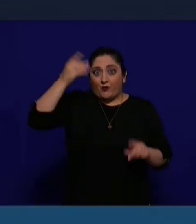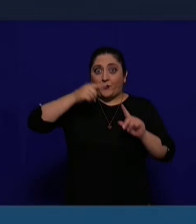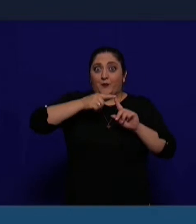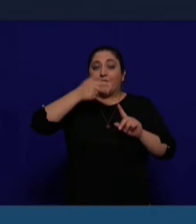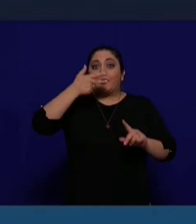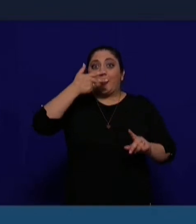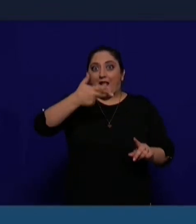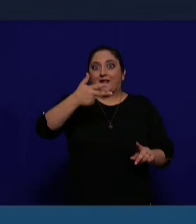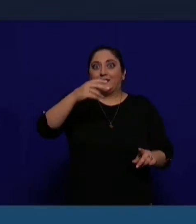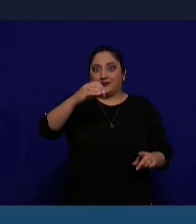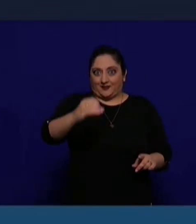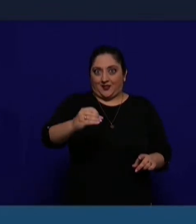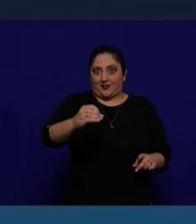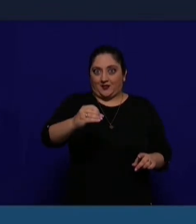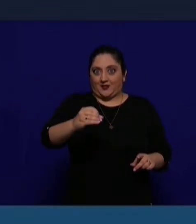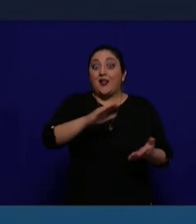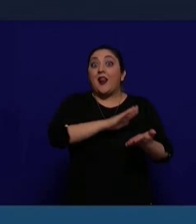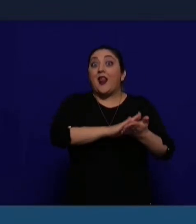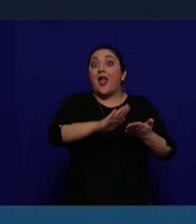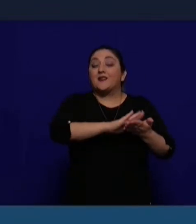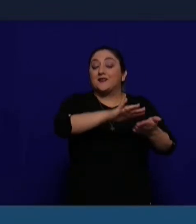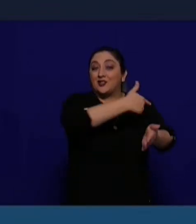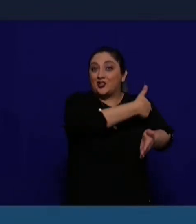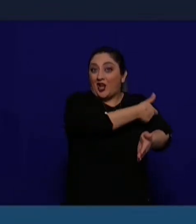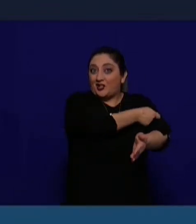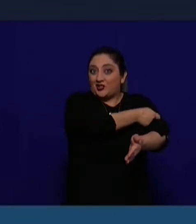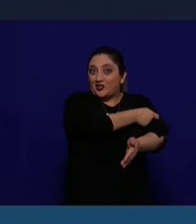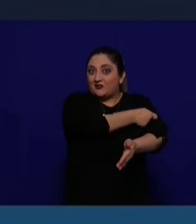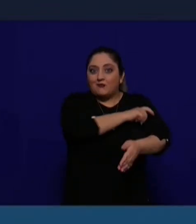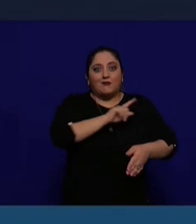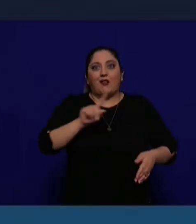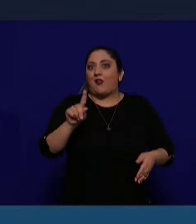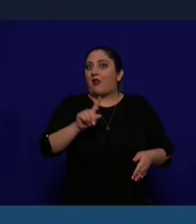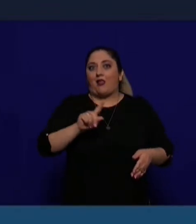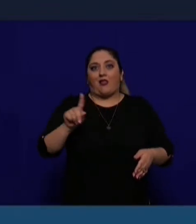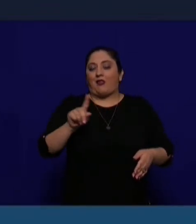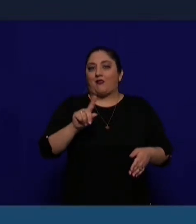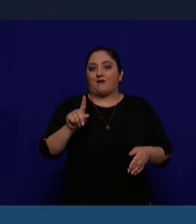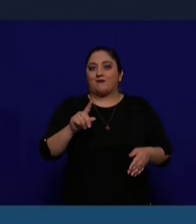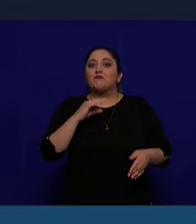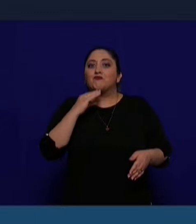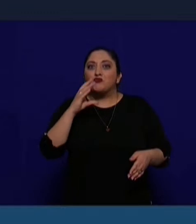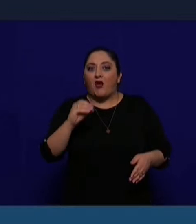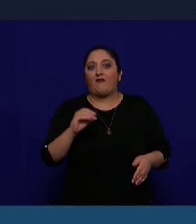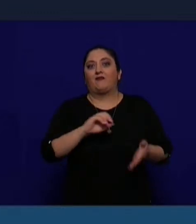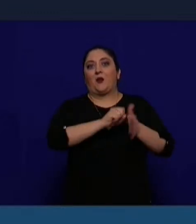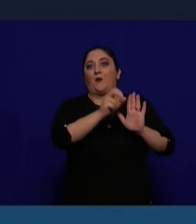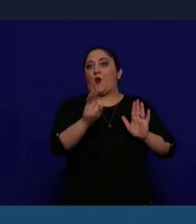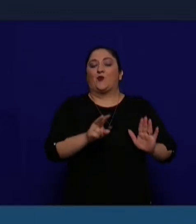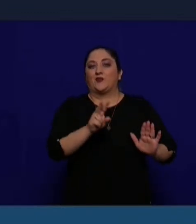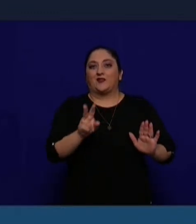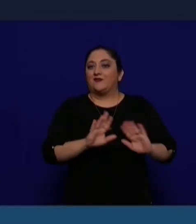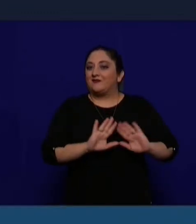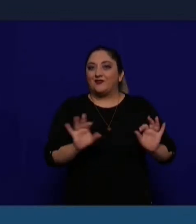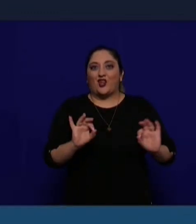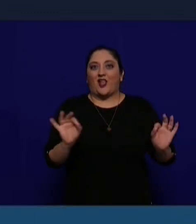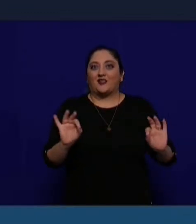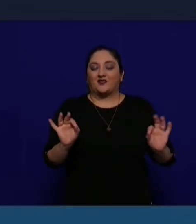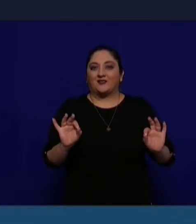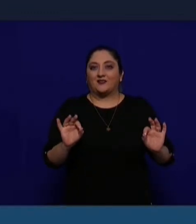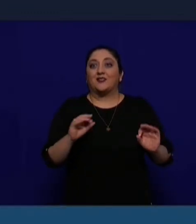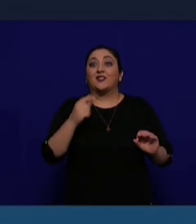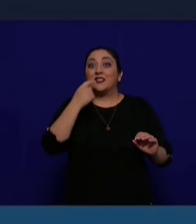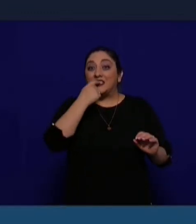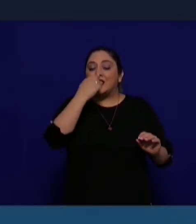issa nafu li dawn u diġà tlaqmu, qegħdin naraw il-numru ta' persuni li qegħdin jiġu infettati dejjem